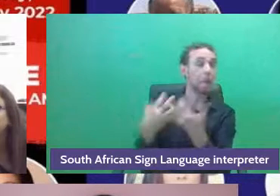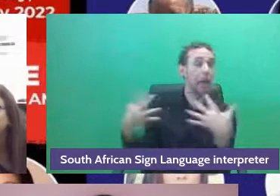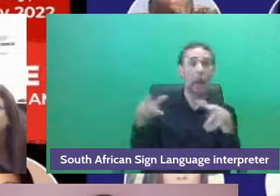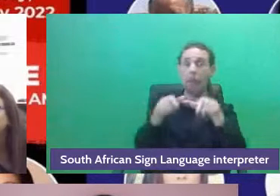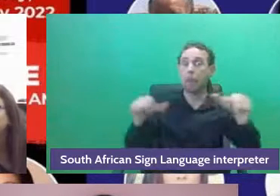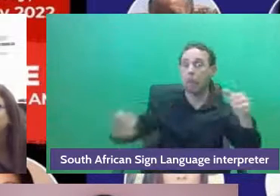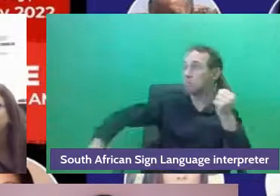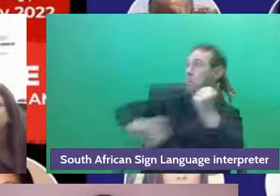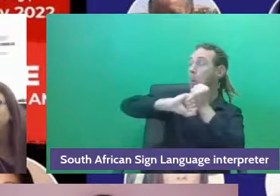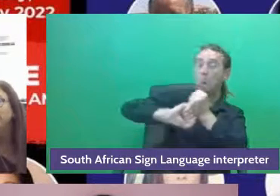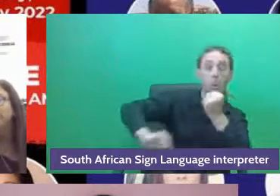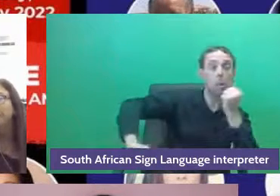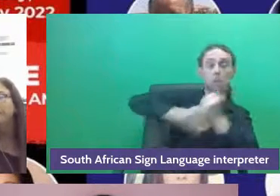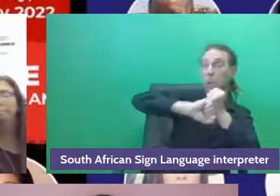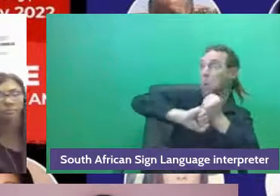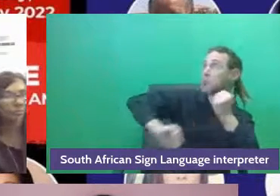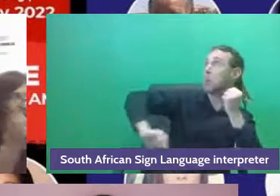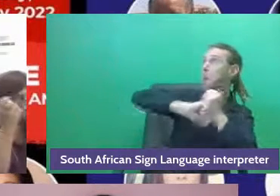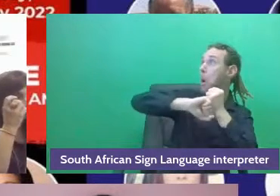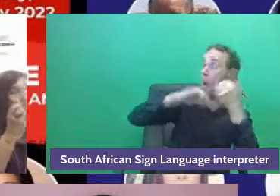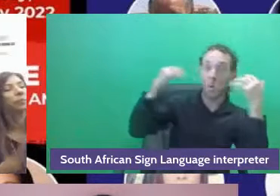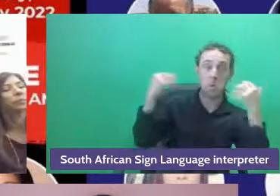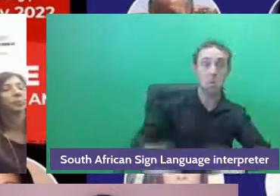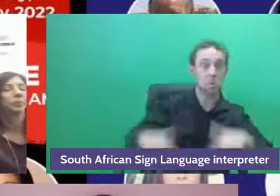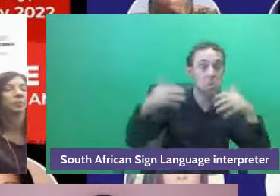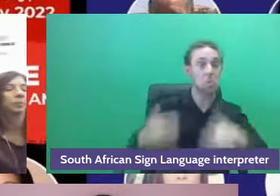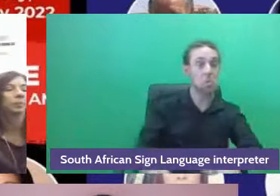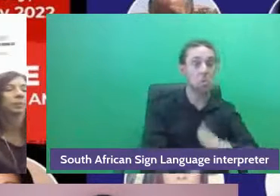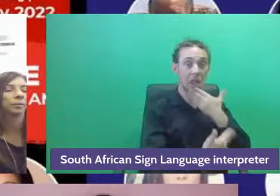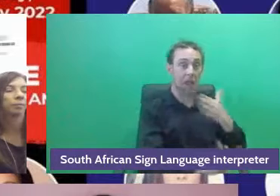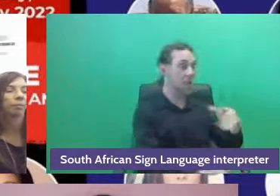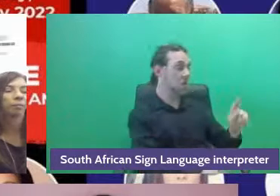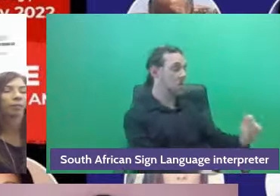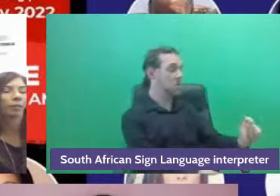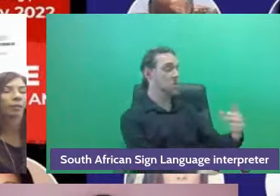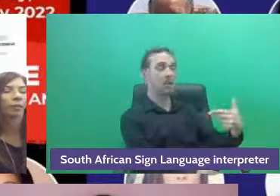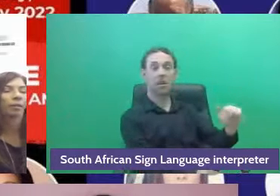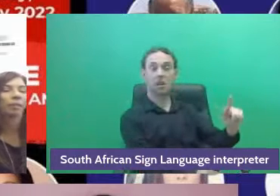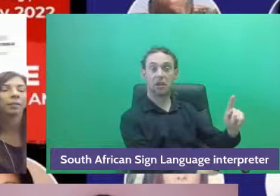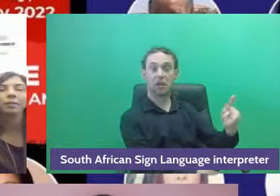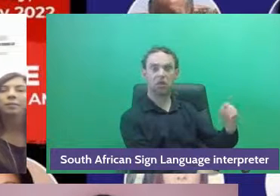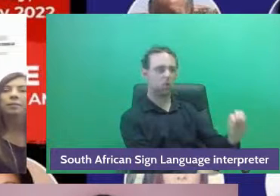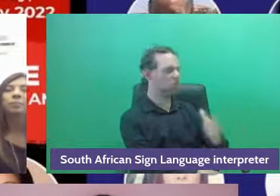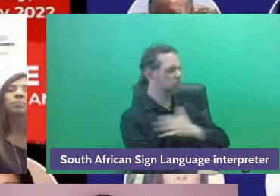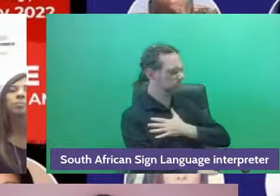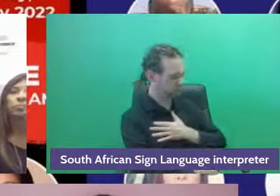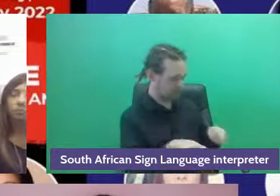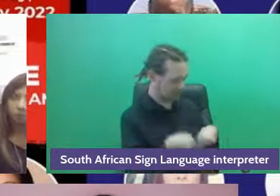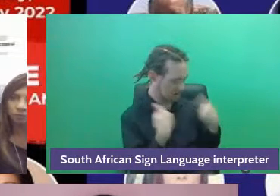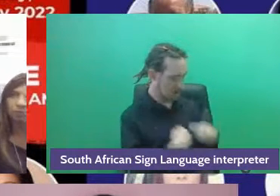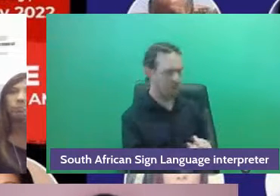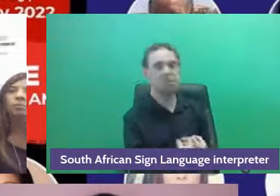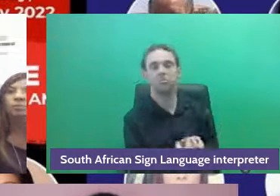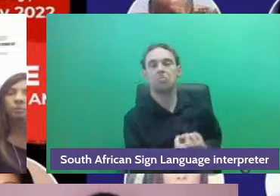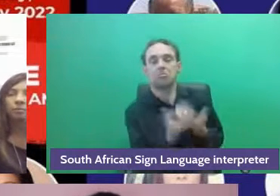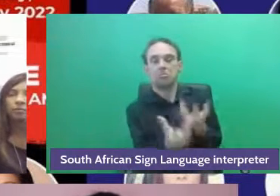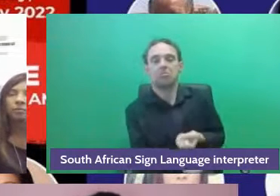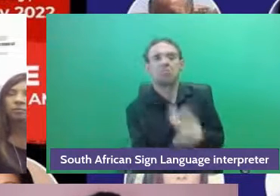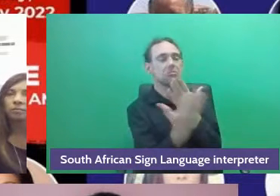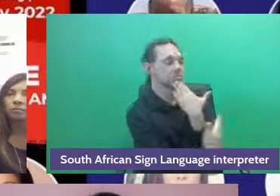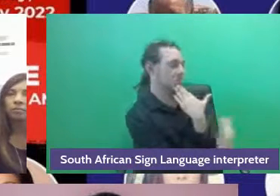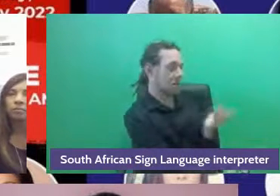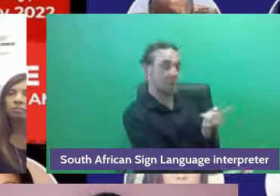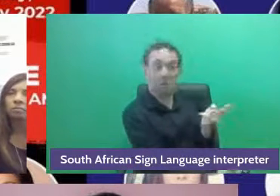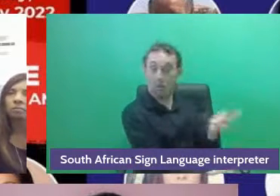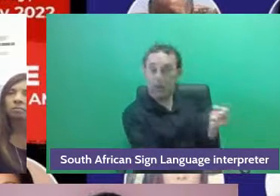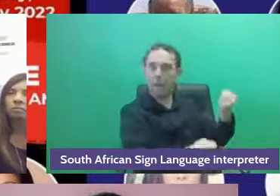of what you've shared, Tato. And I think that thank you so much for sharing that perspective, which also